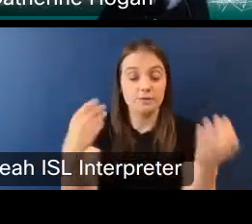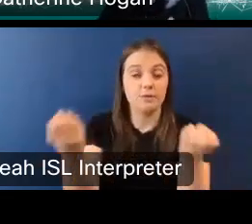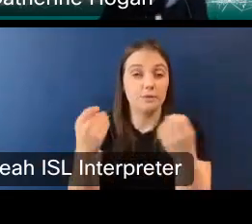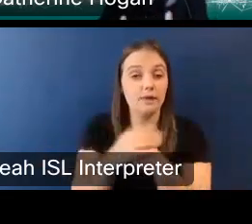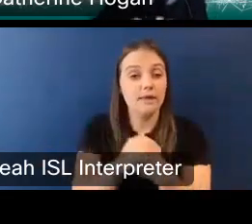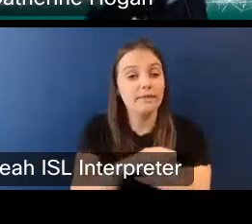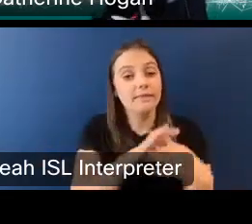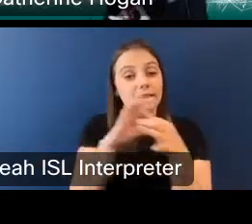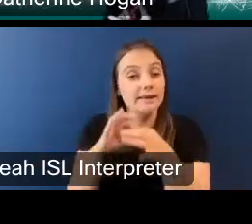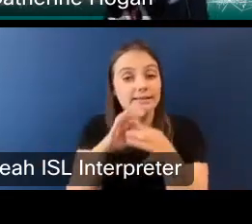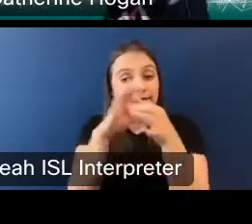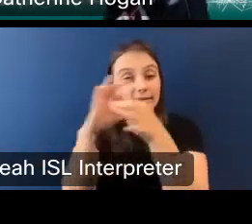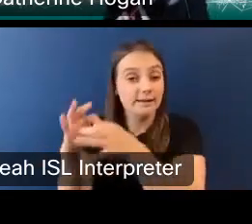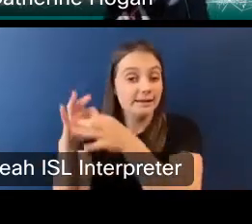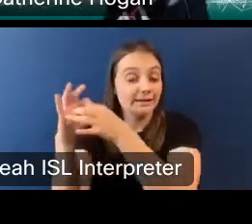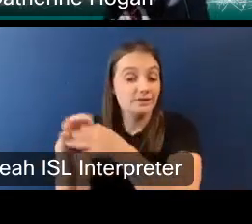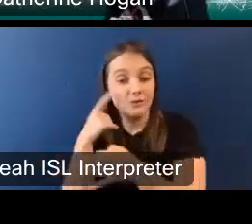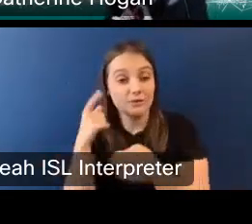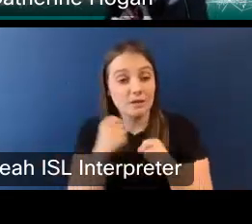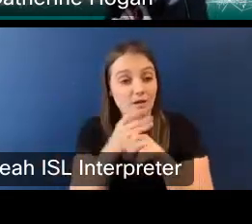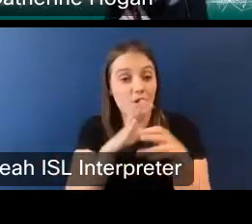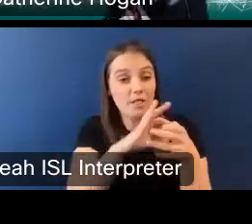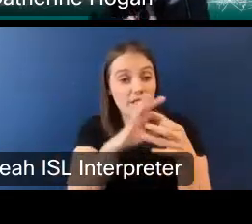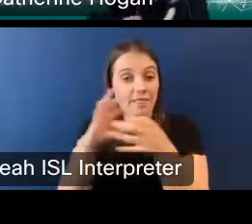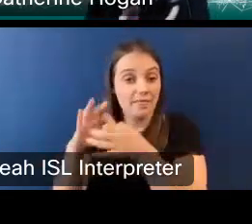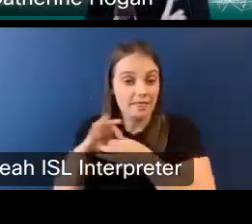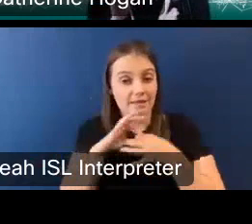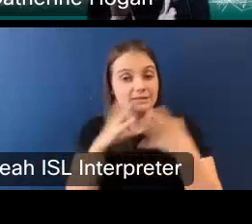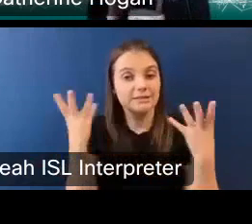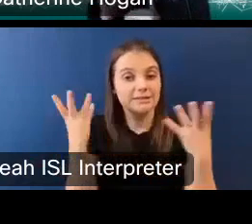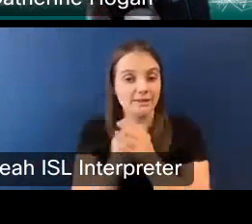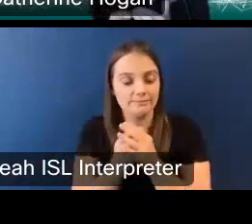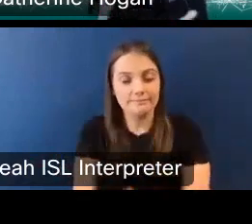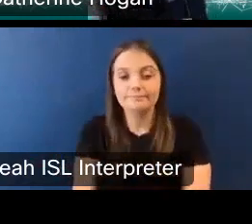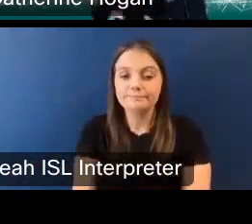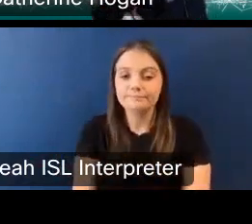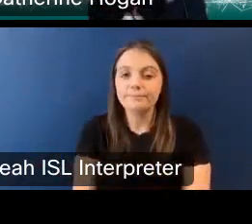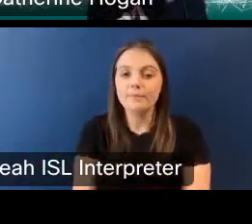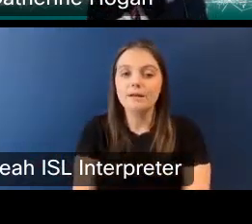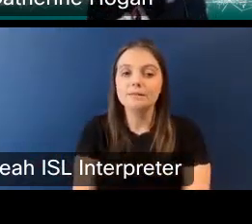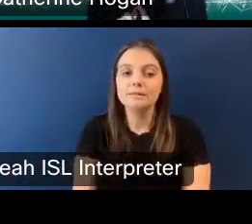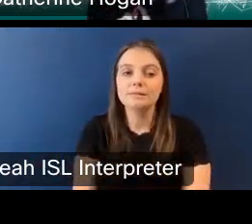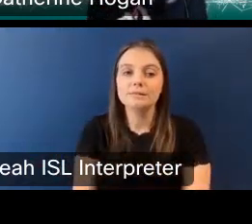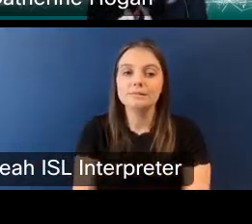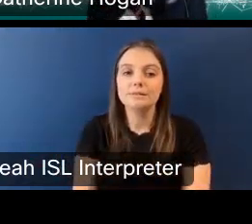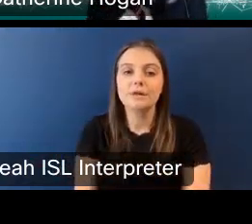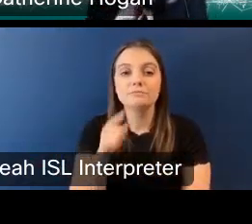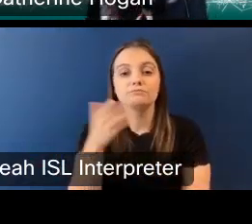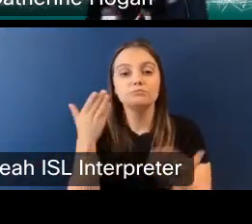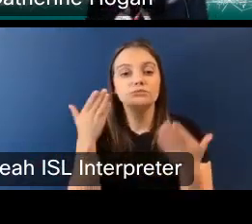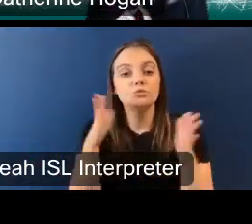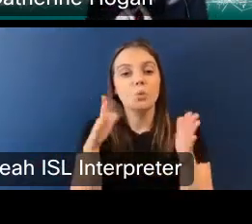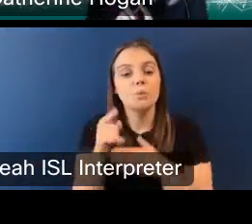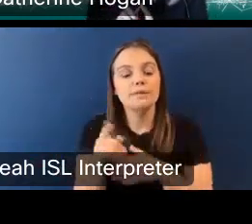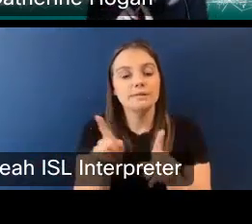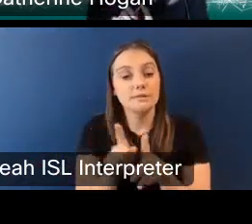in with that point number 1 that's there as well. So we're flagging this also as kind of a way, as a kind of for yourselves